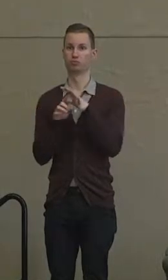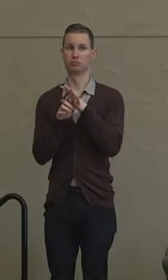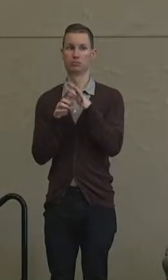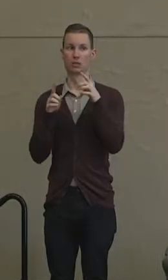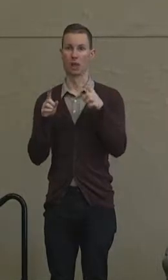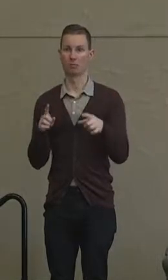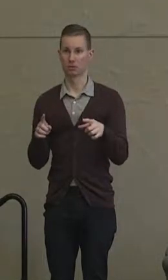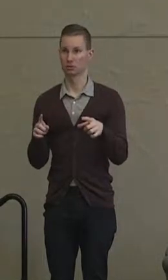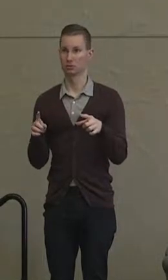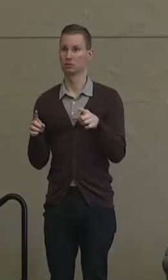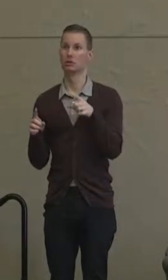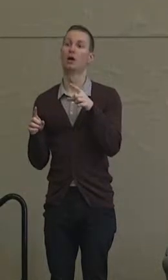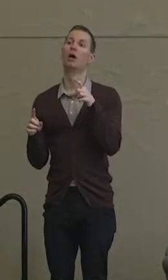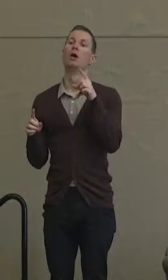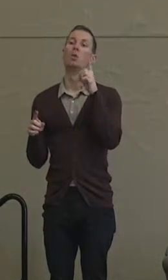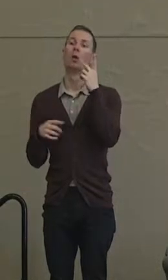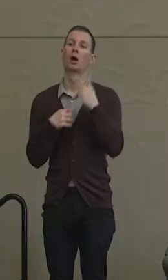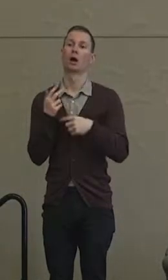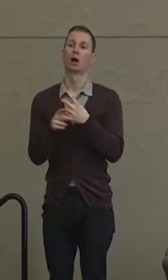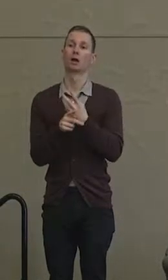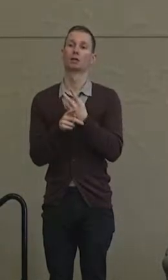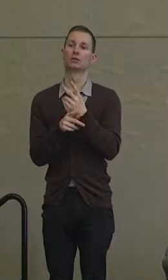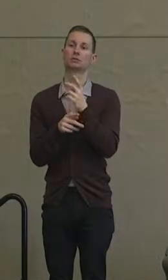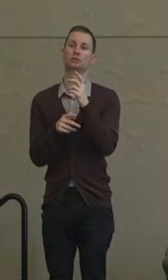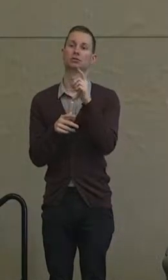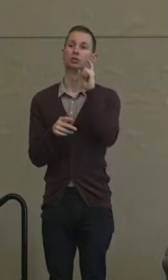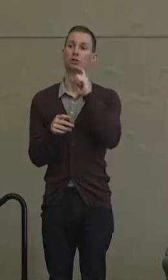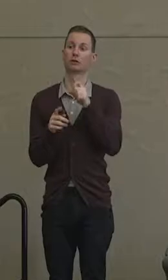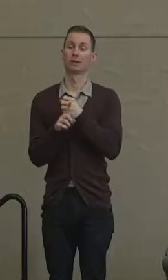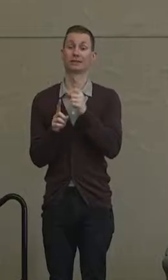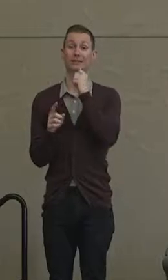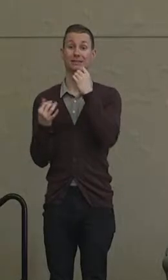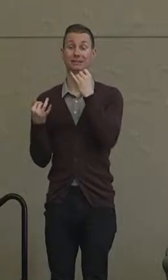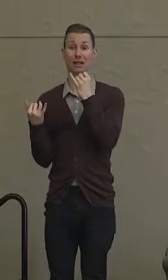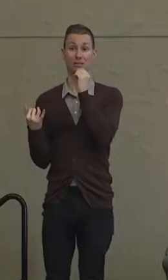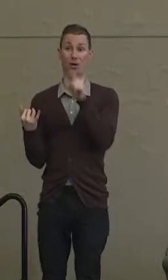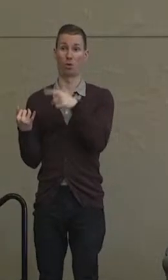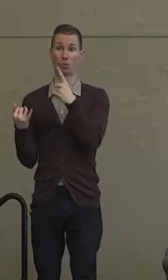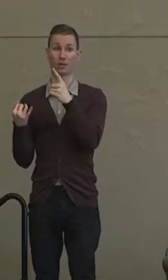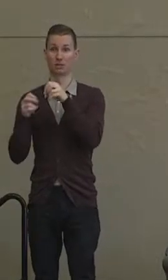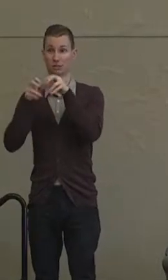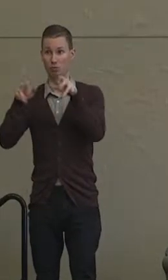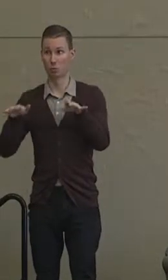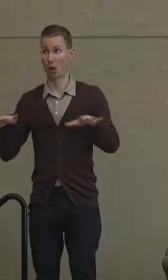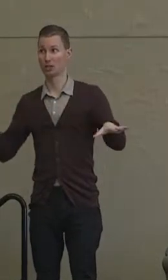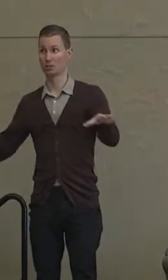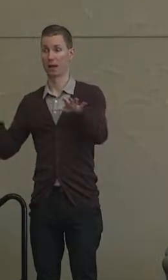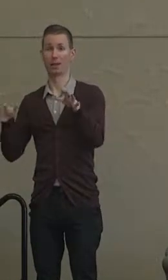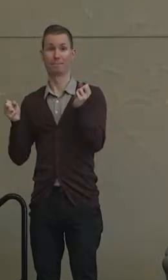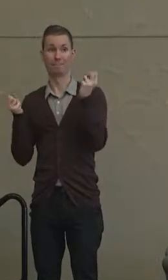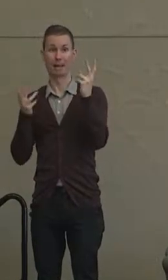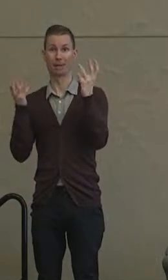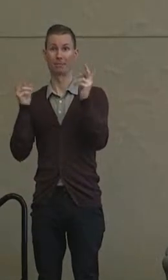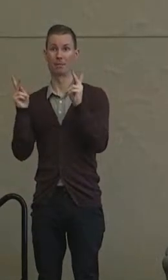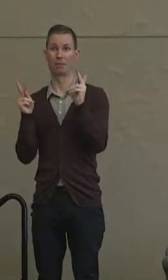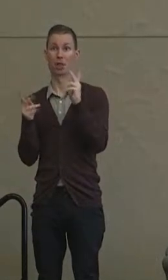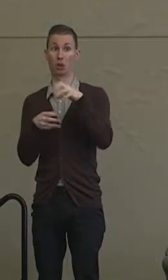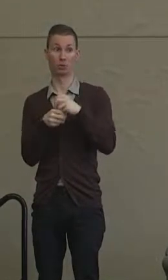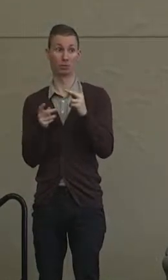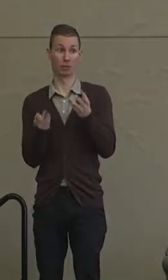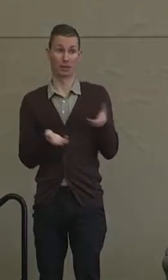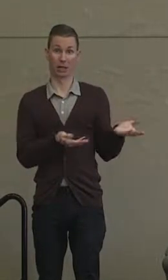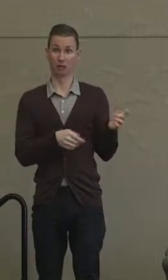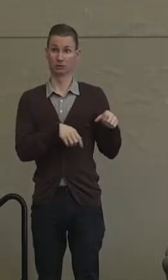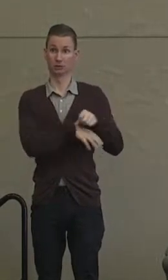forms of gender violence. It's not only understood now to be widespread, which again, many people, including people on this stage,